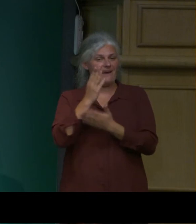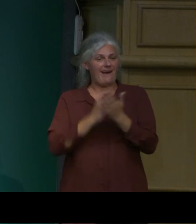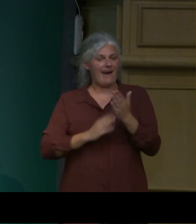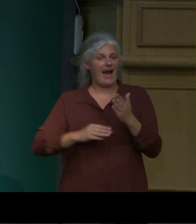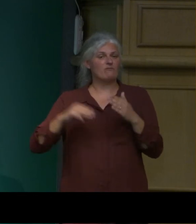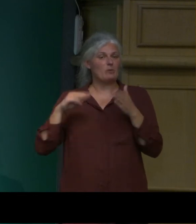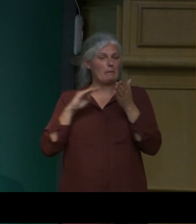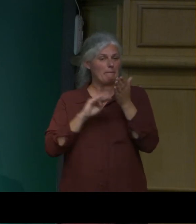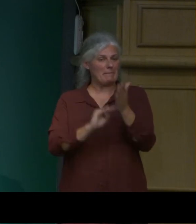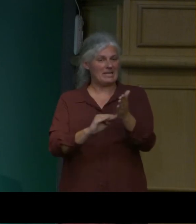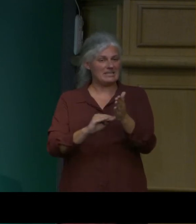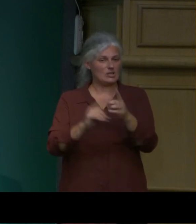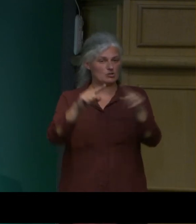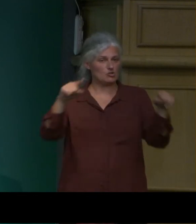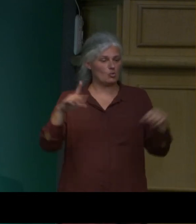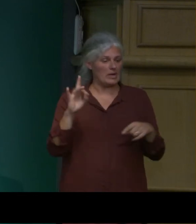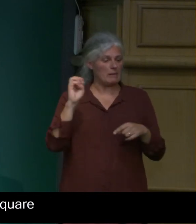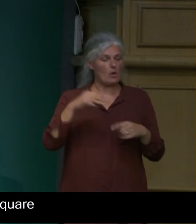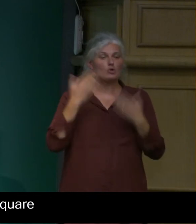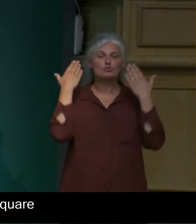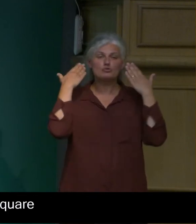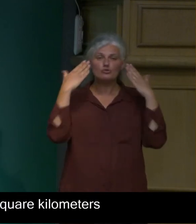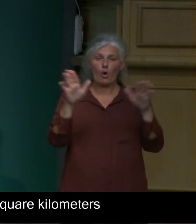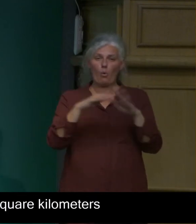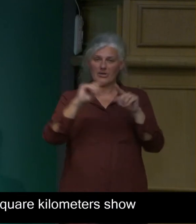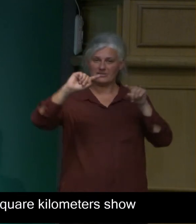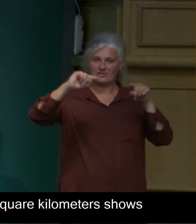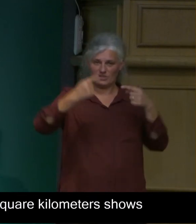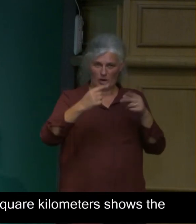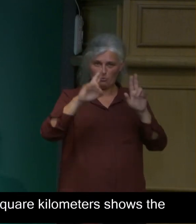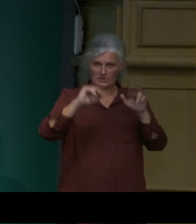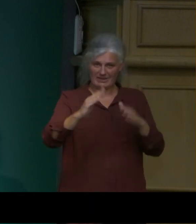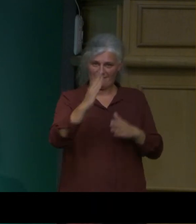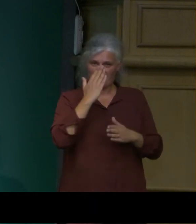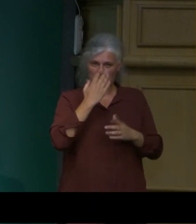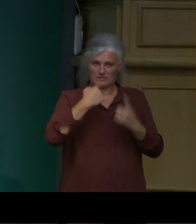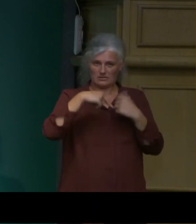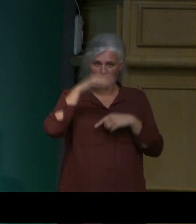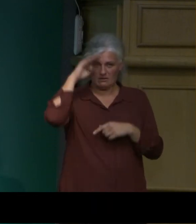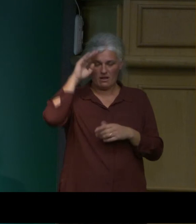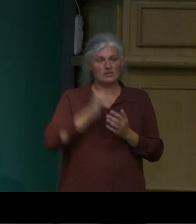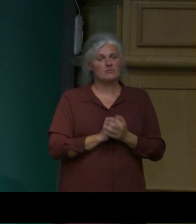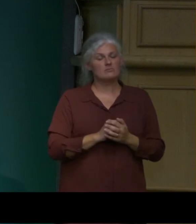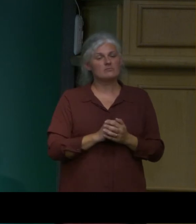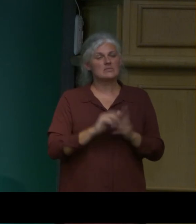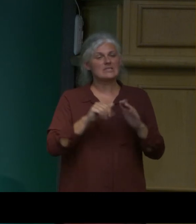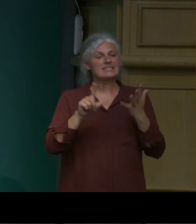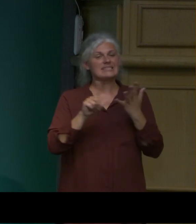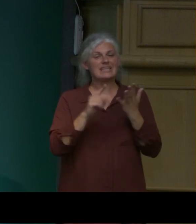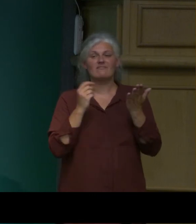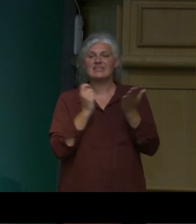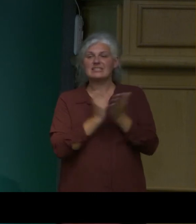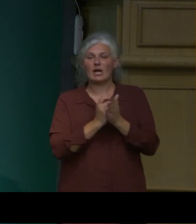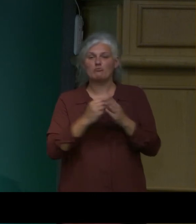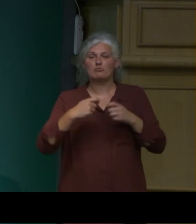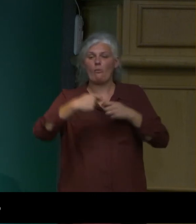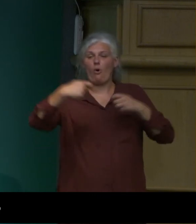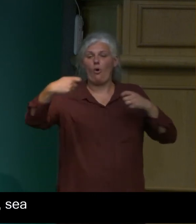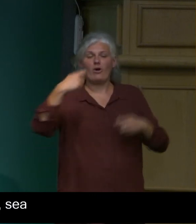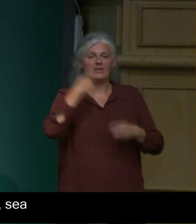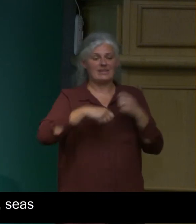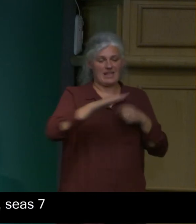million square kilometers shows the scale of the challenge this represents sees seven times greater than our land